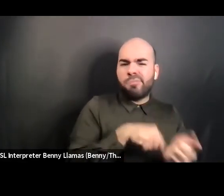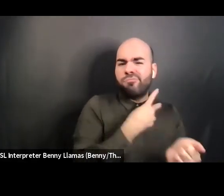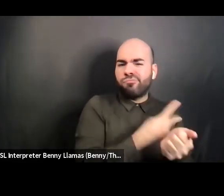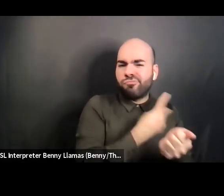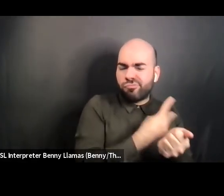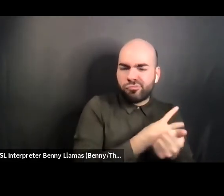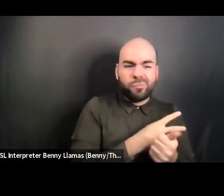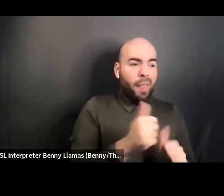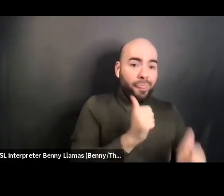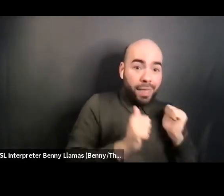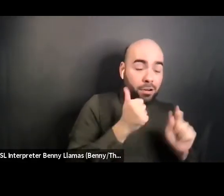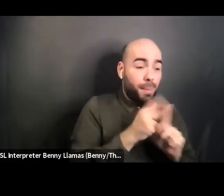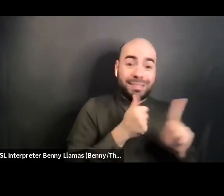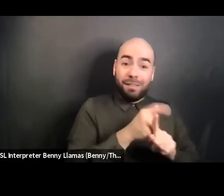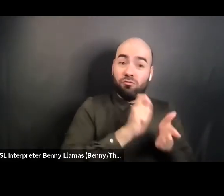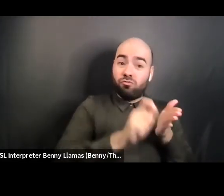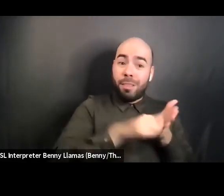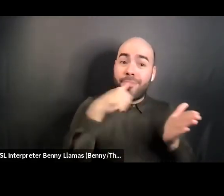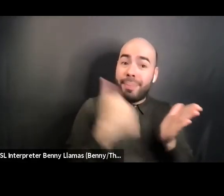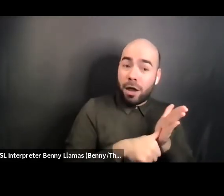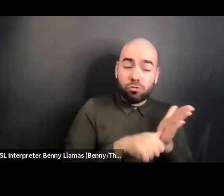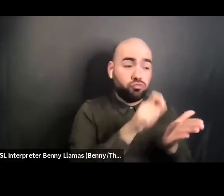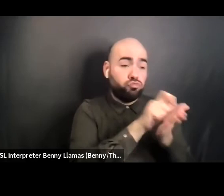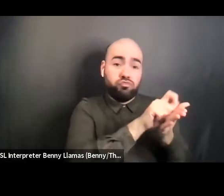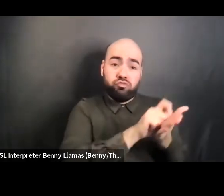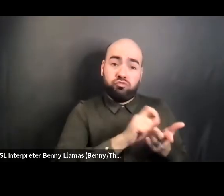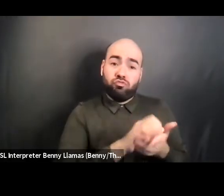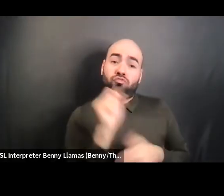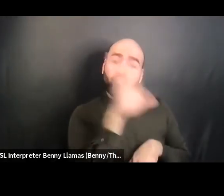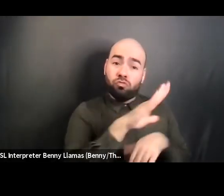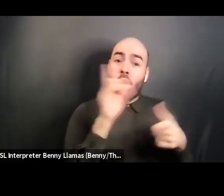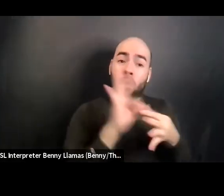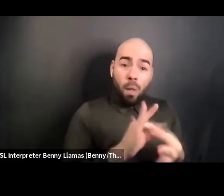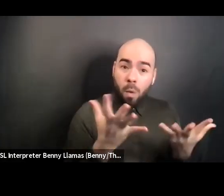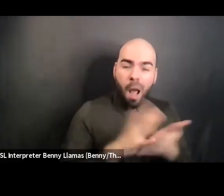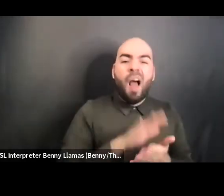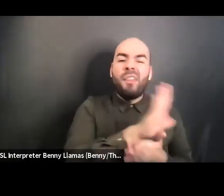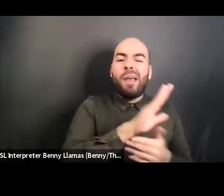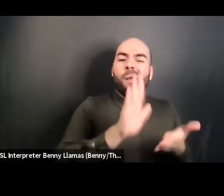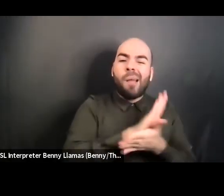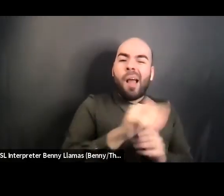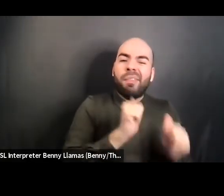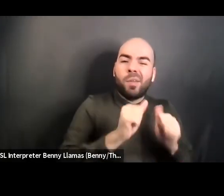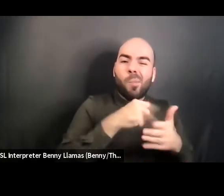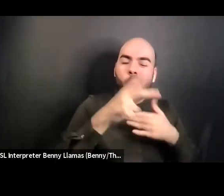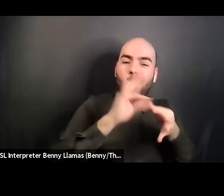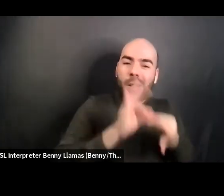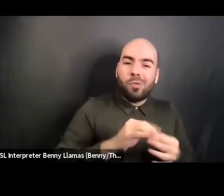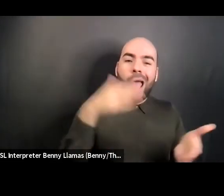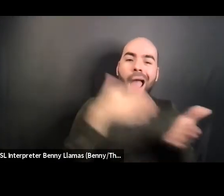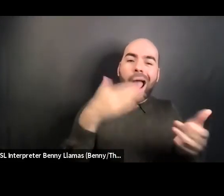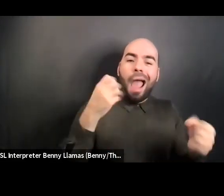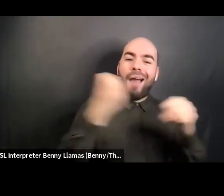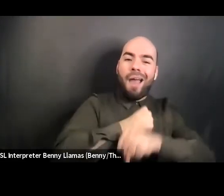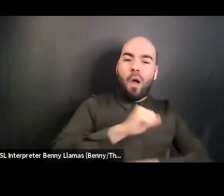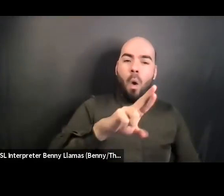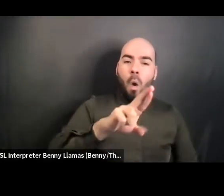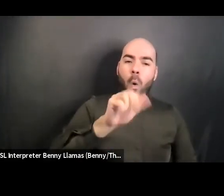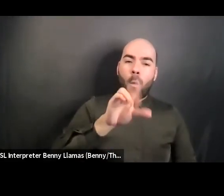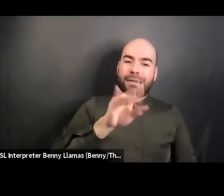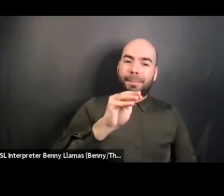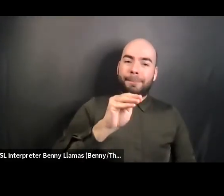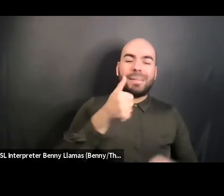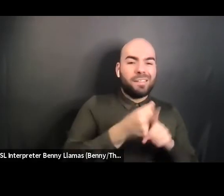penned letters on anti-racism to their college theater programs. And this is actually a follow-up from last year's